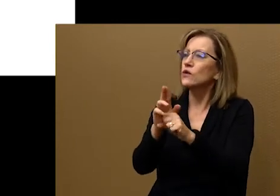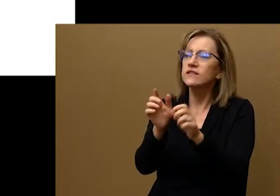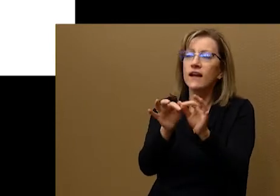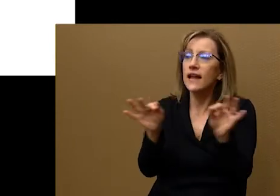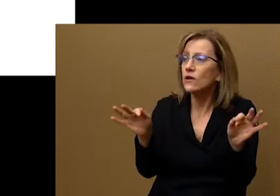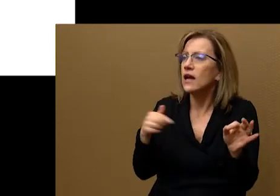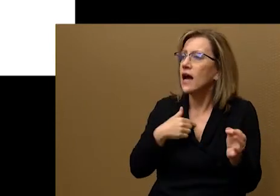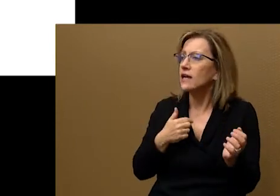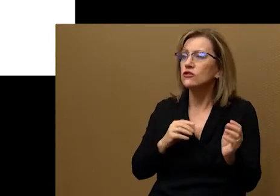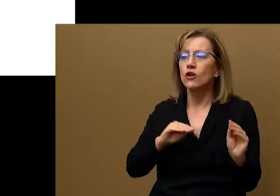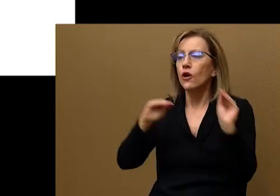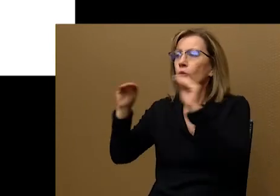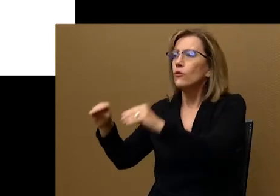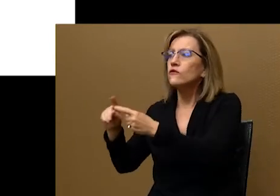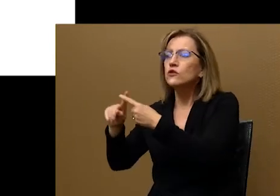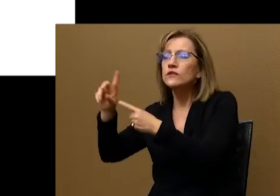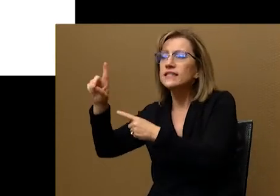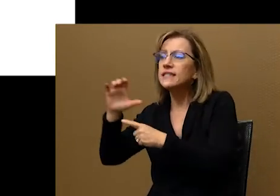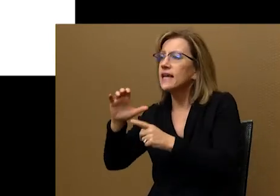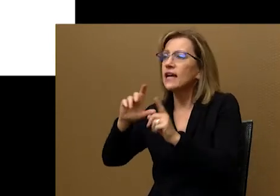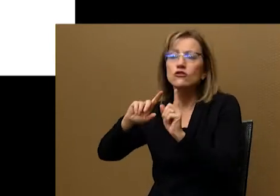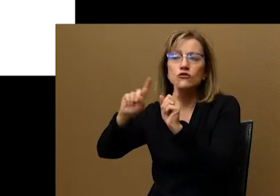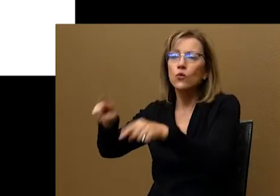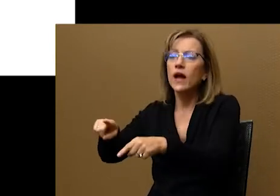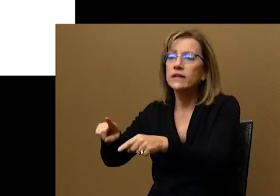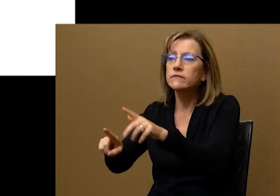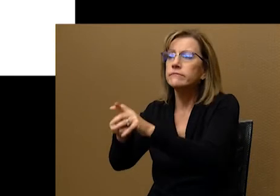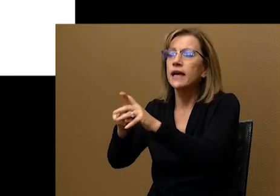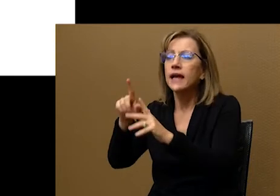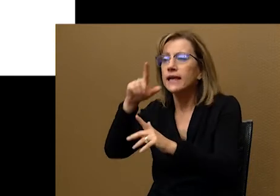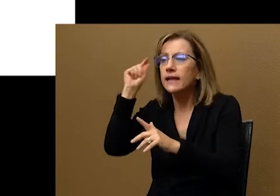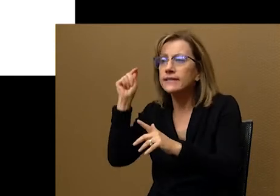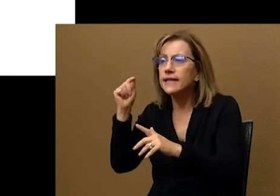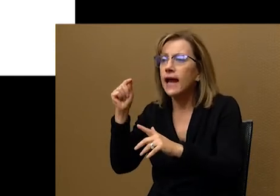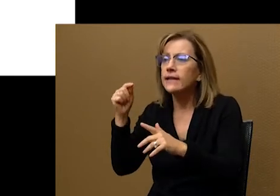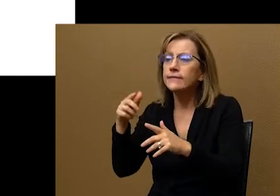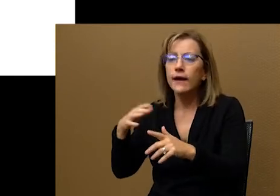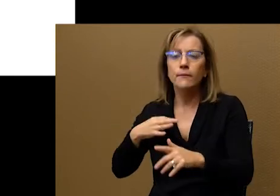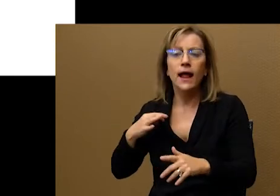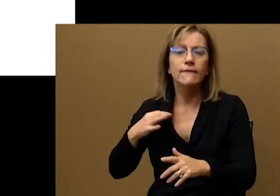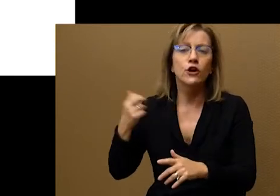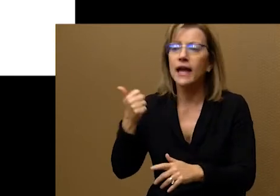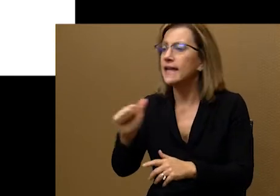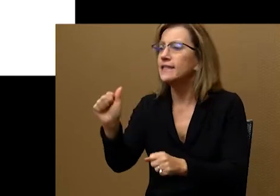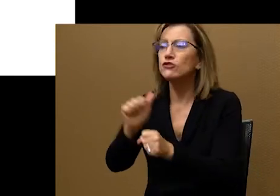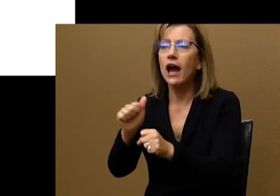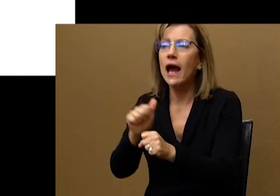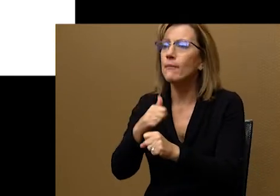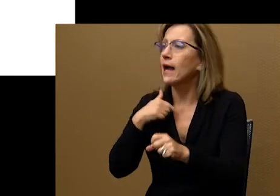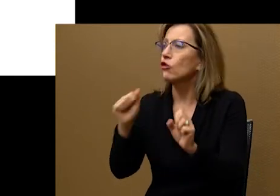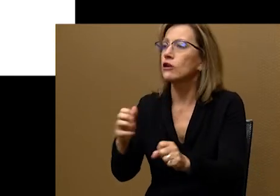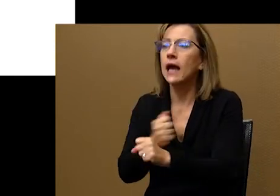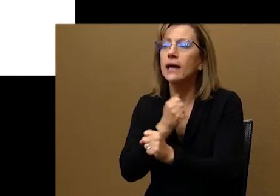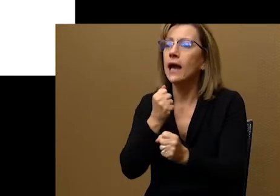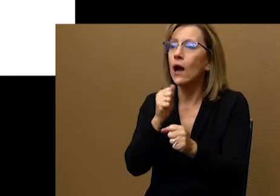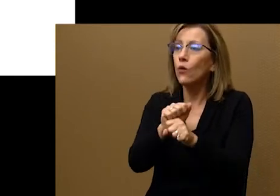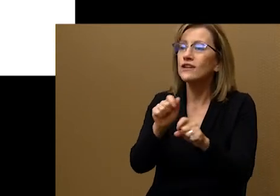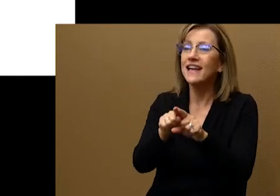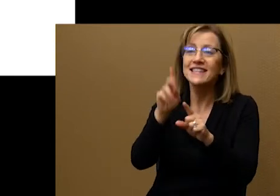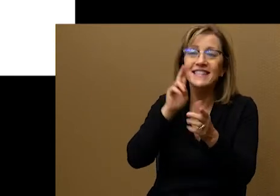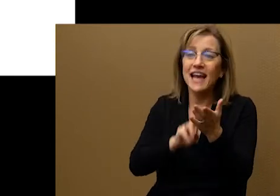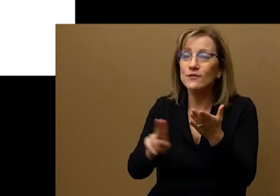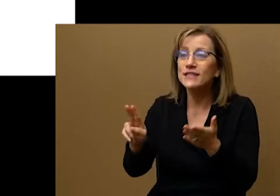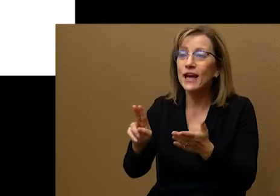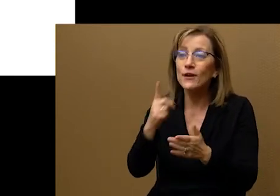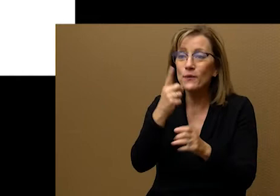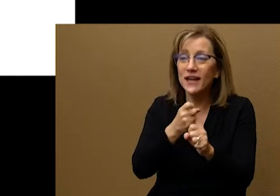moved to DC. I just went to Gallaudet and looked for any job I could get. I got a job as a secretary just to be there for a year. I worked